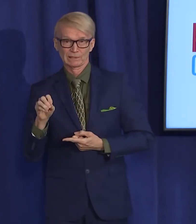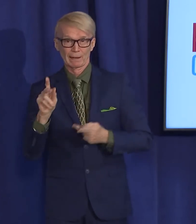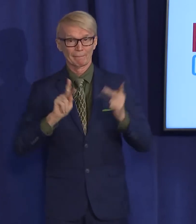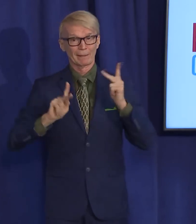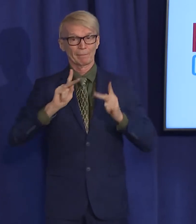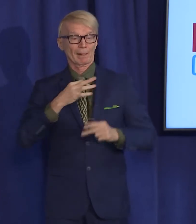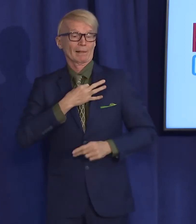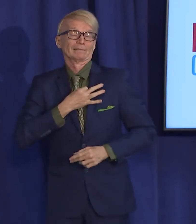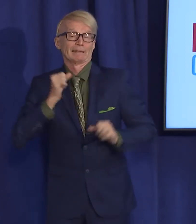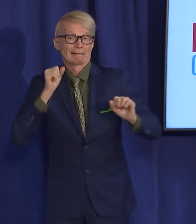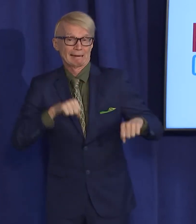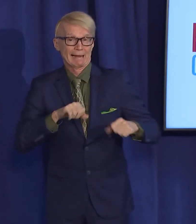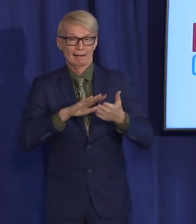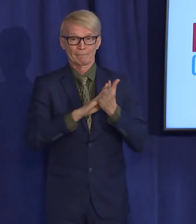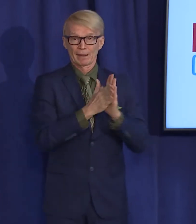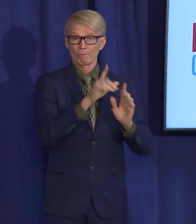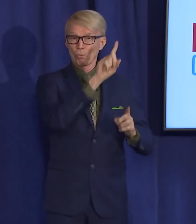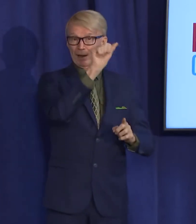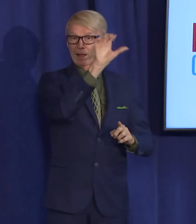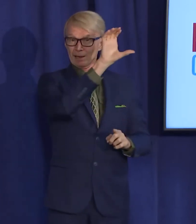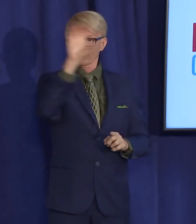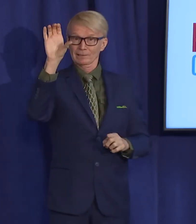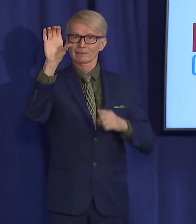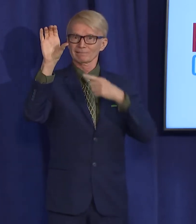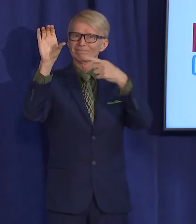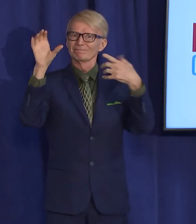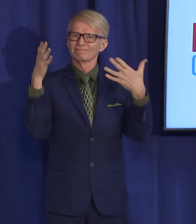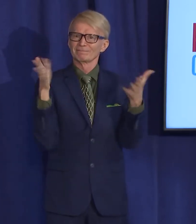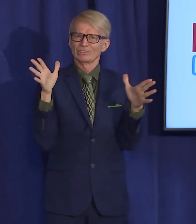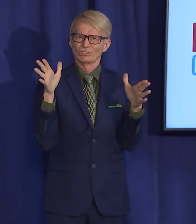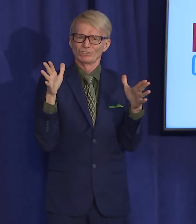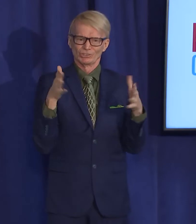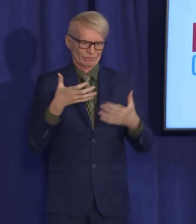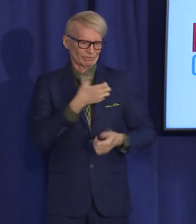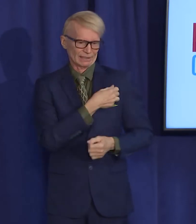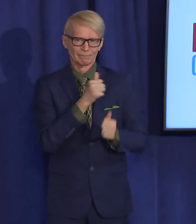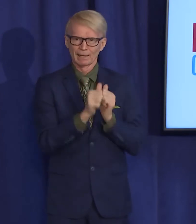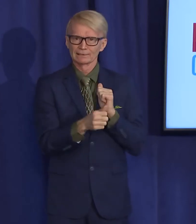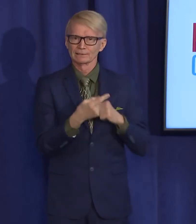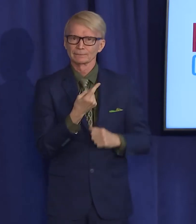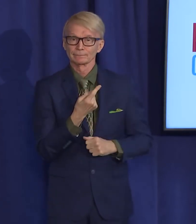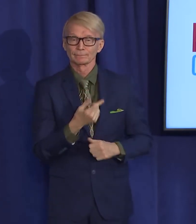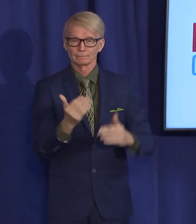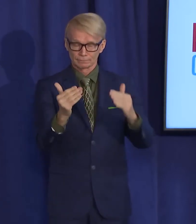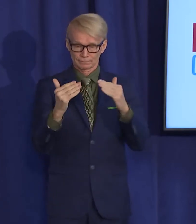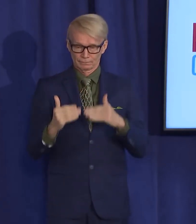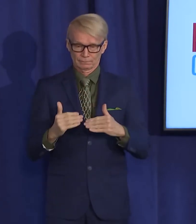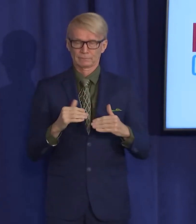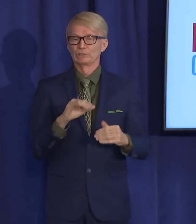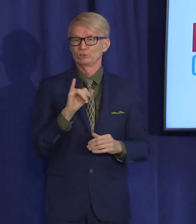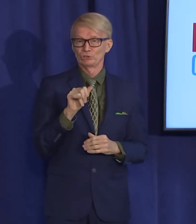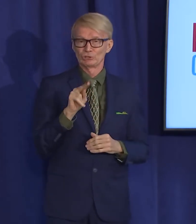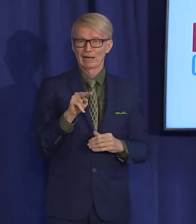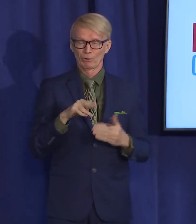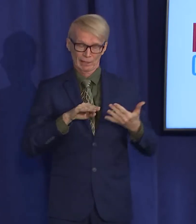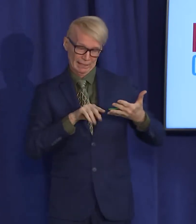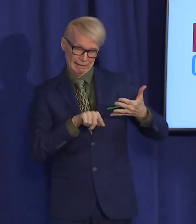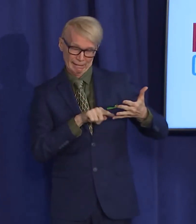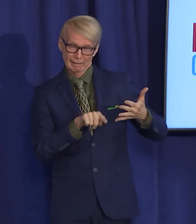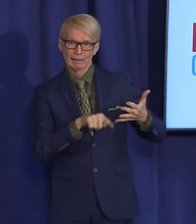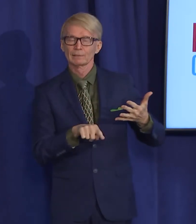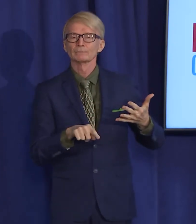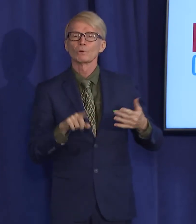of the people who are eligible in 1A have now gotten at least a first dose of vaccine. In late January, we opened up to